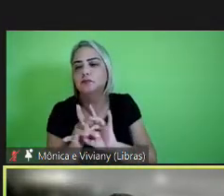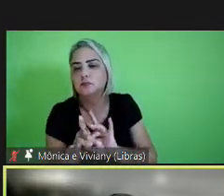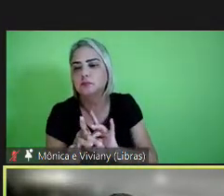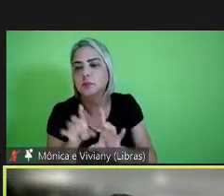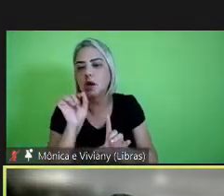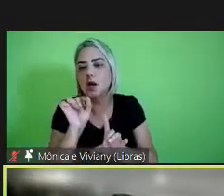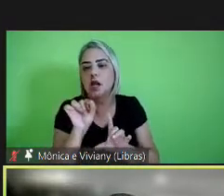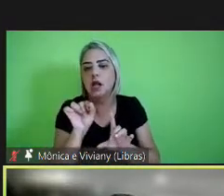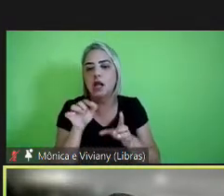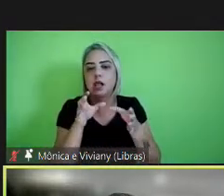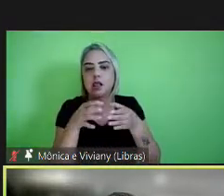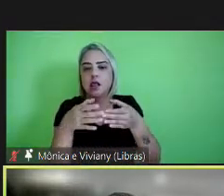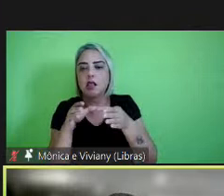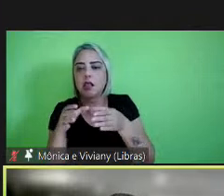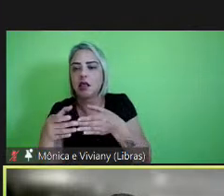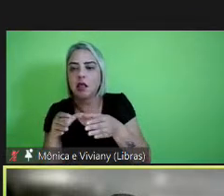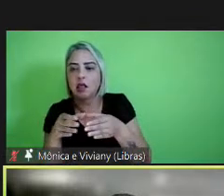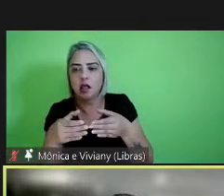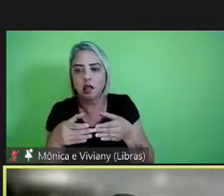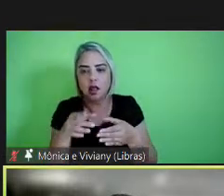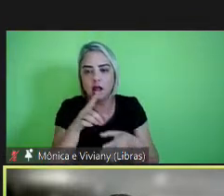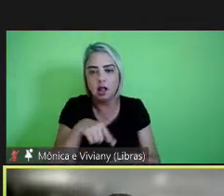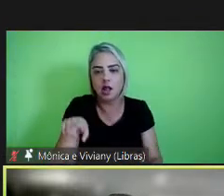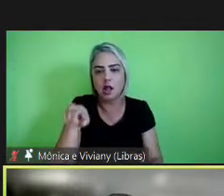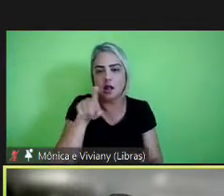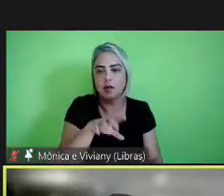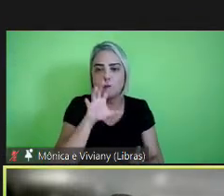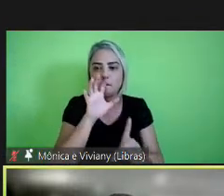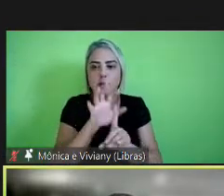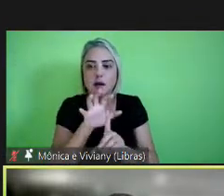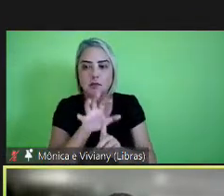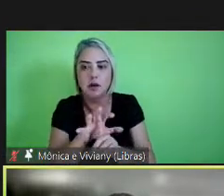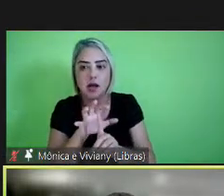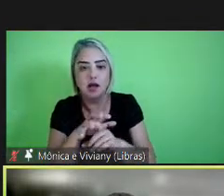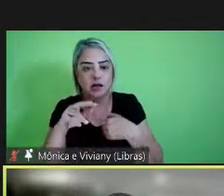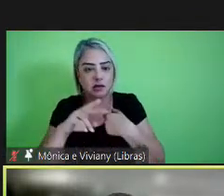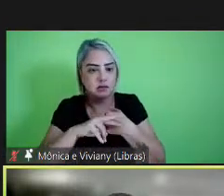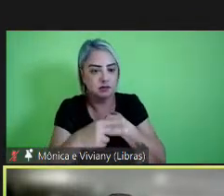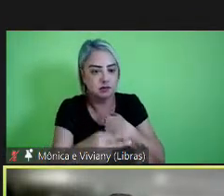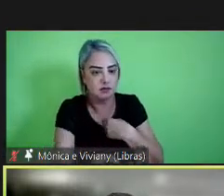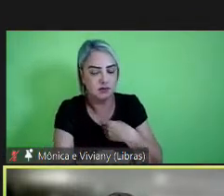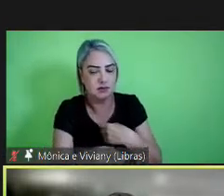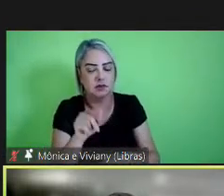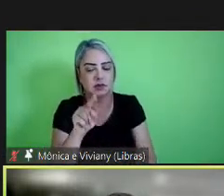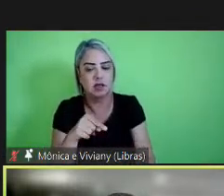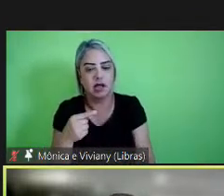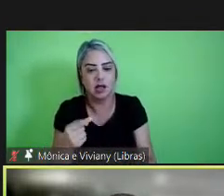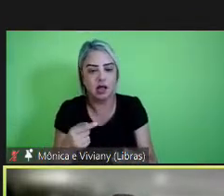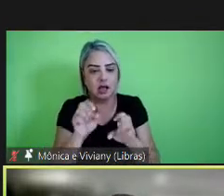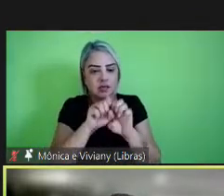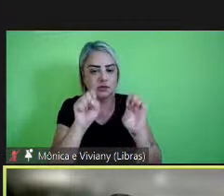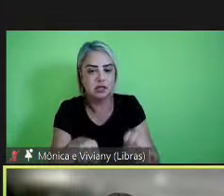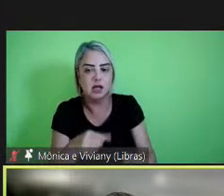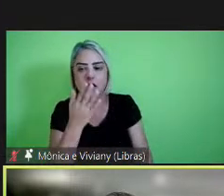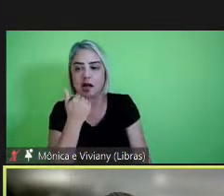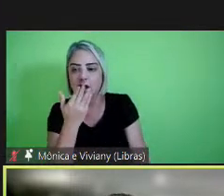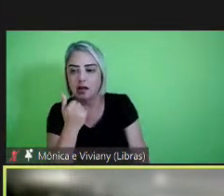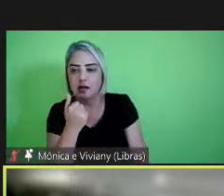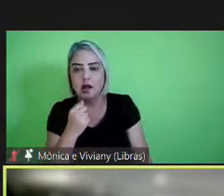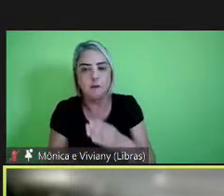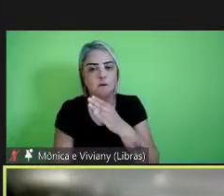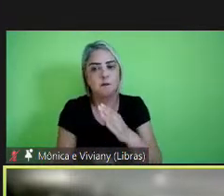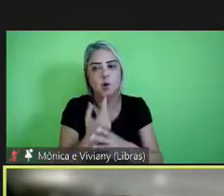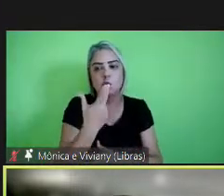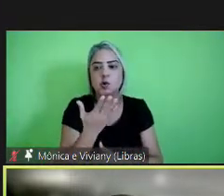of the impact of these factors, whether it's across the food system in terms of food production and food consumption, to